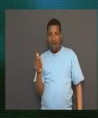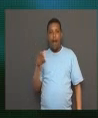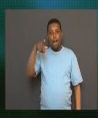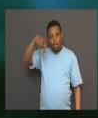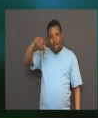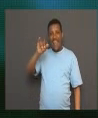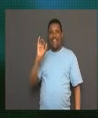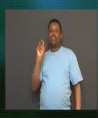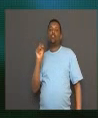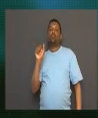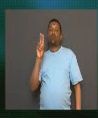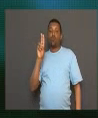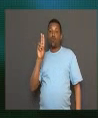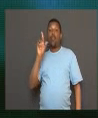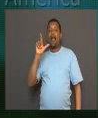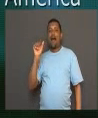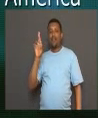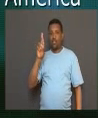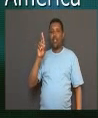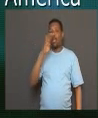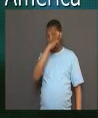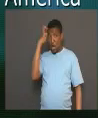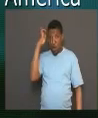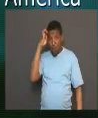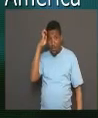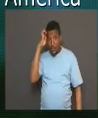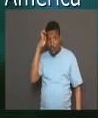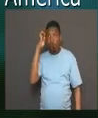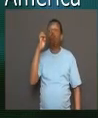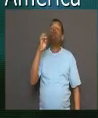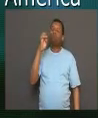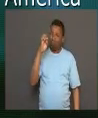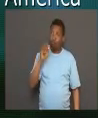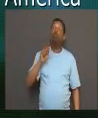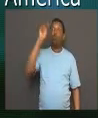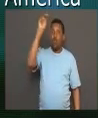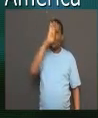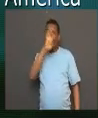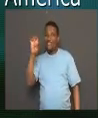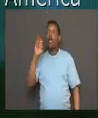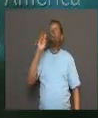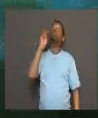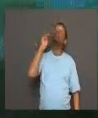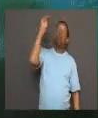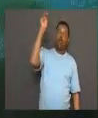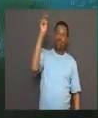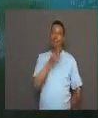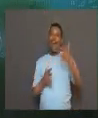Peninsular Europe, and northeastern North America.